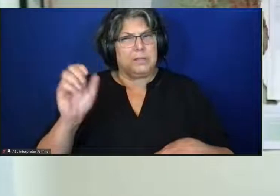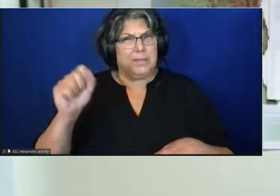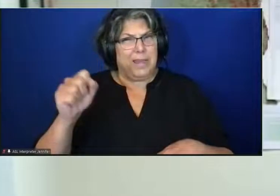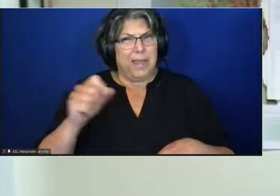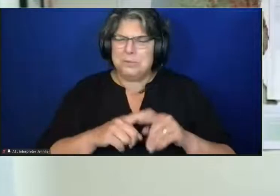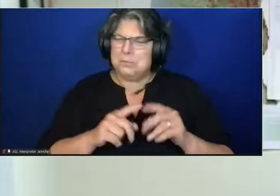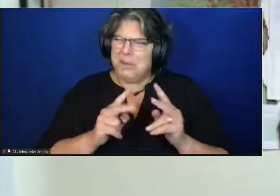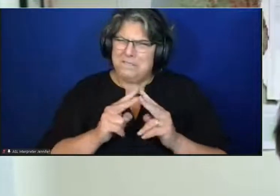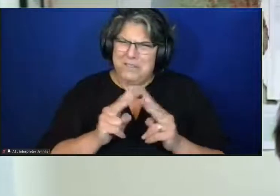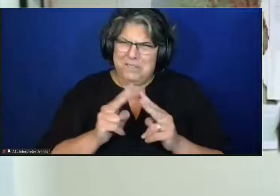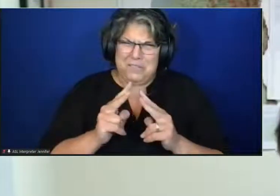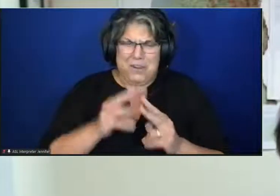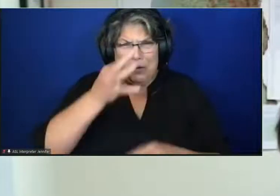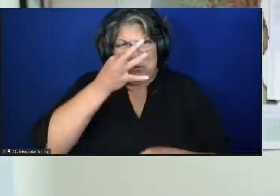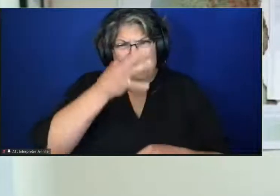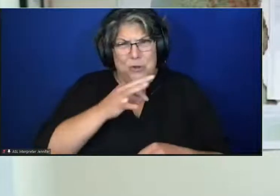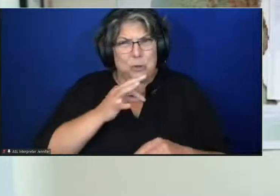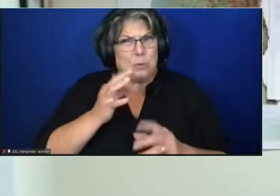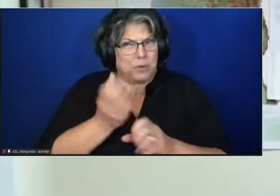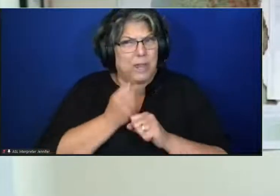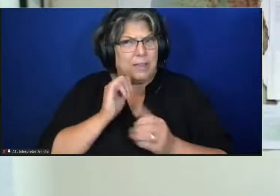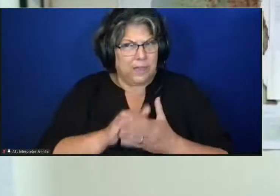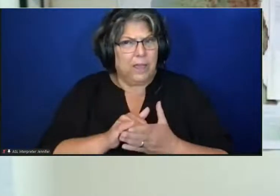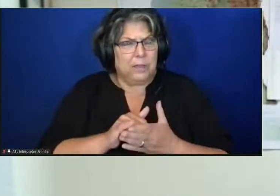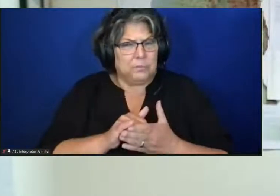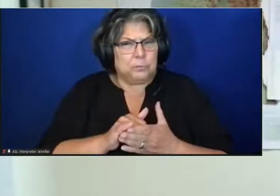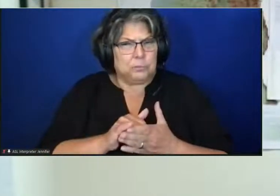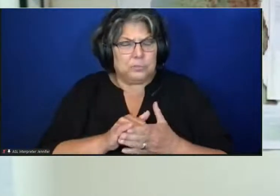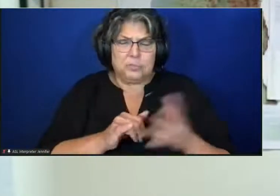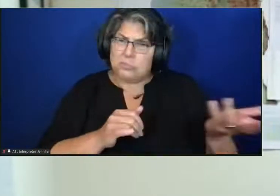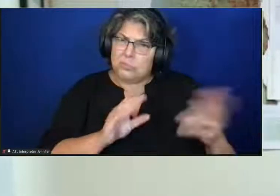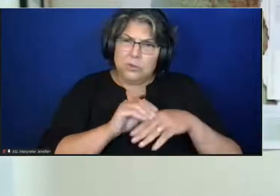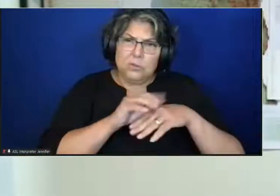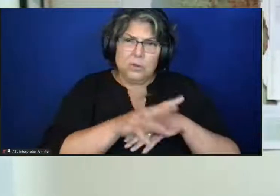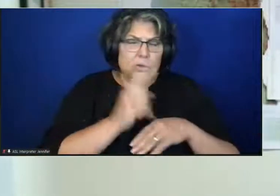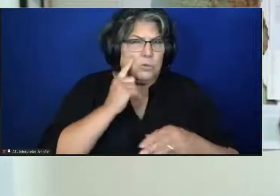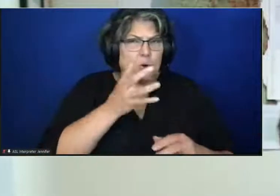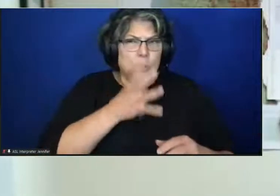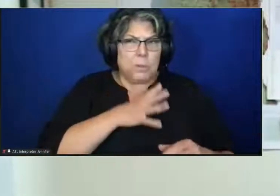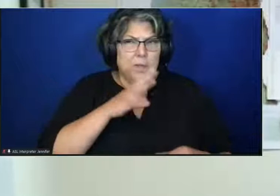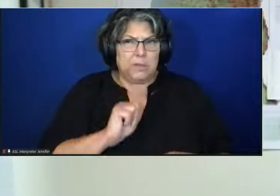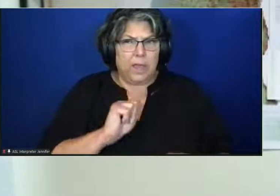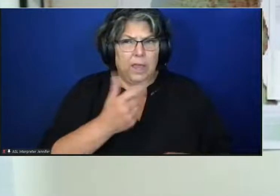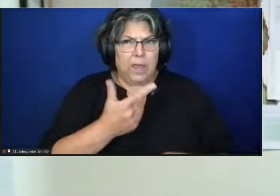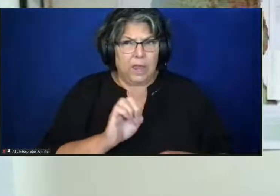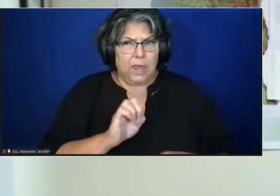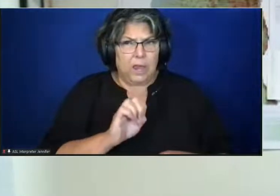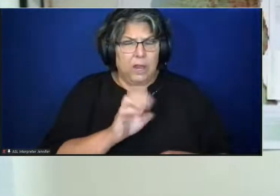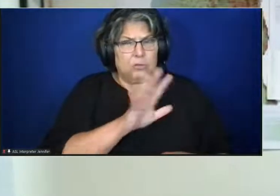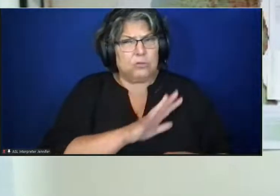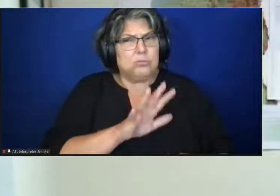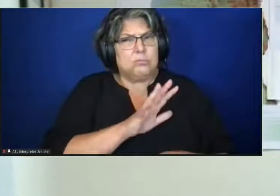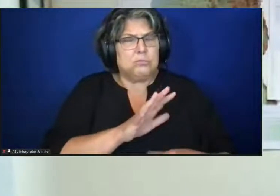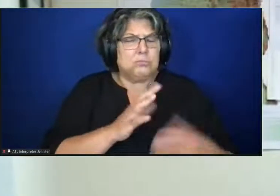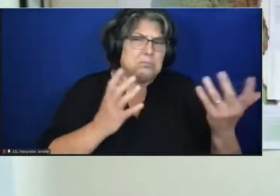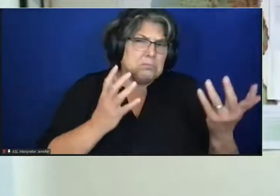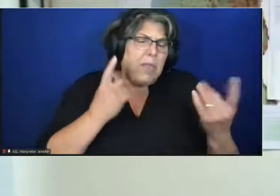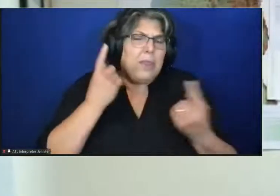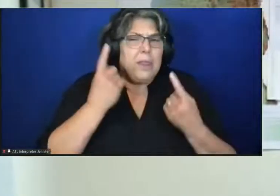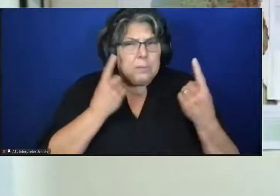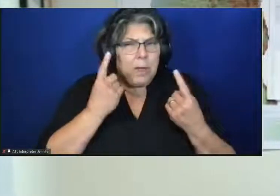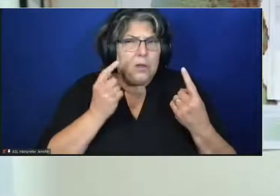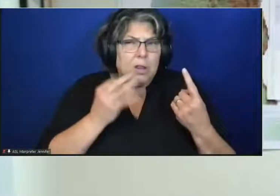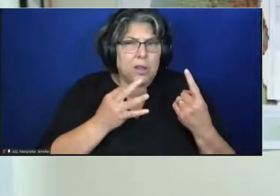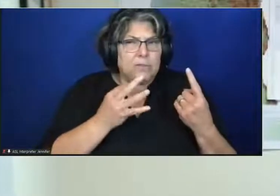extremely small, and the advice was for women in that age group to consider whether she